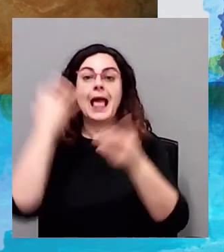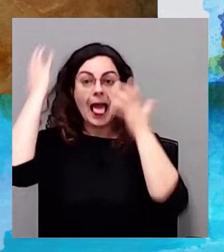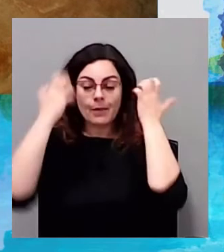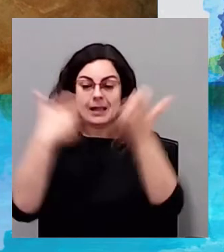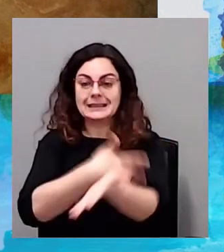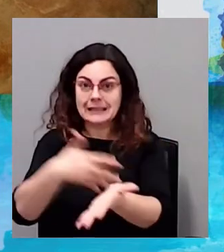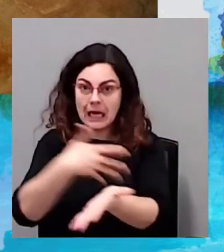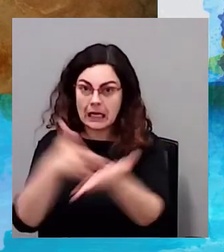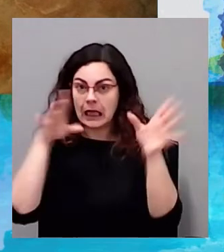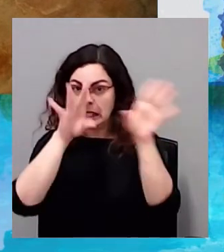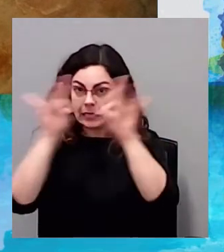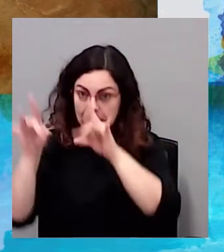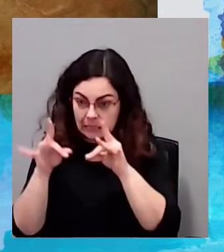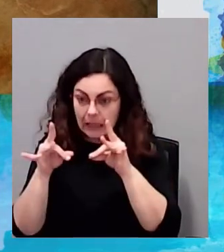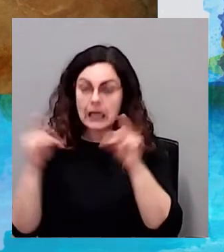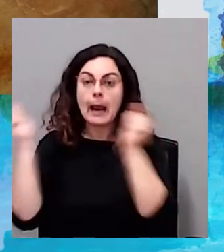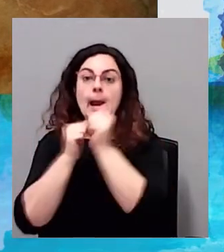from animal blood, from